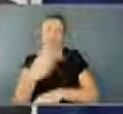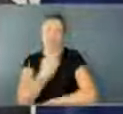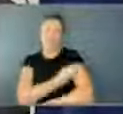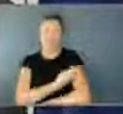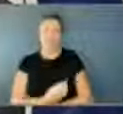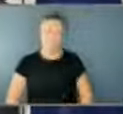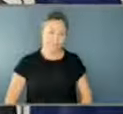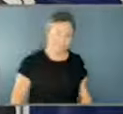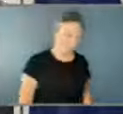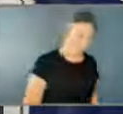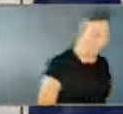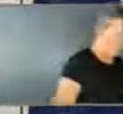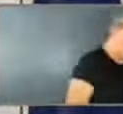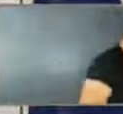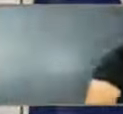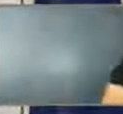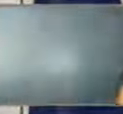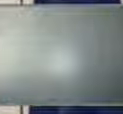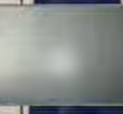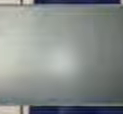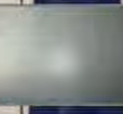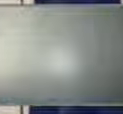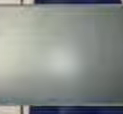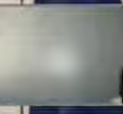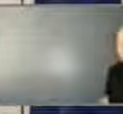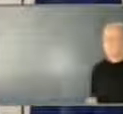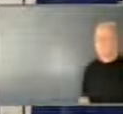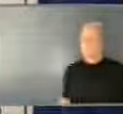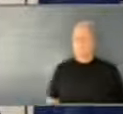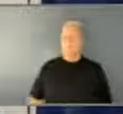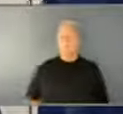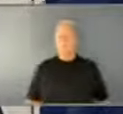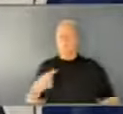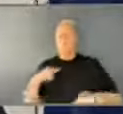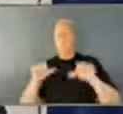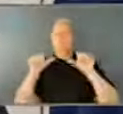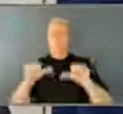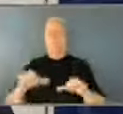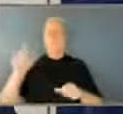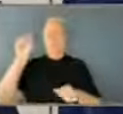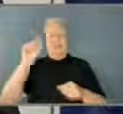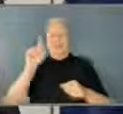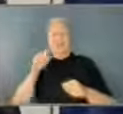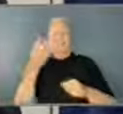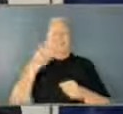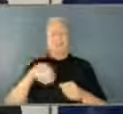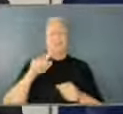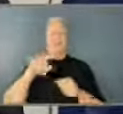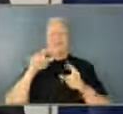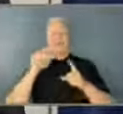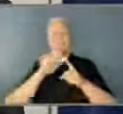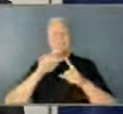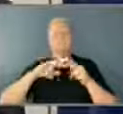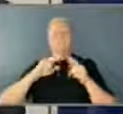said late February, reaffirmed today by the country head of Pfizer that we're on track for